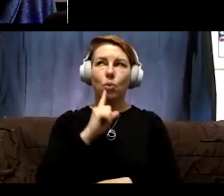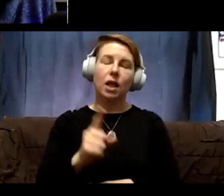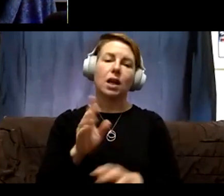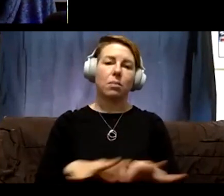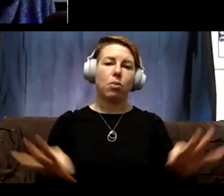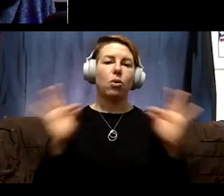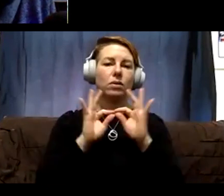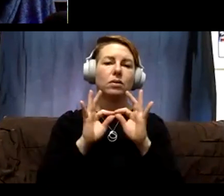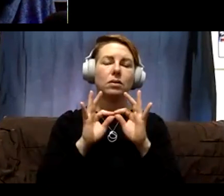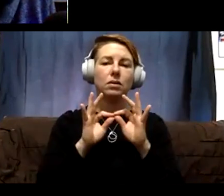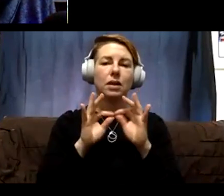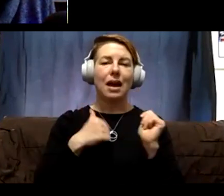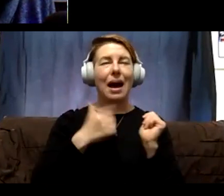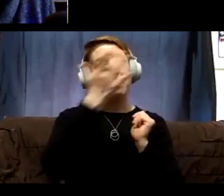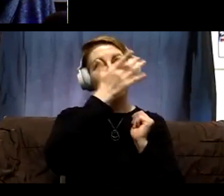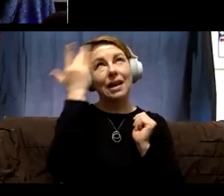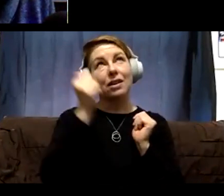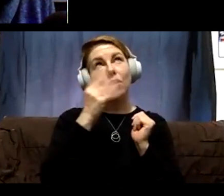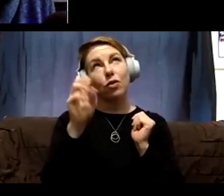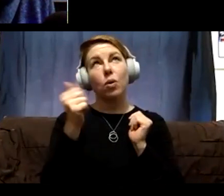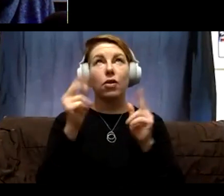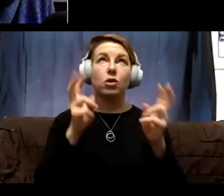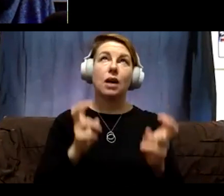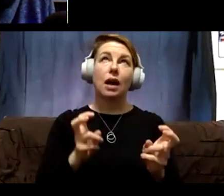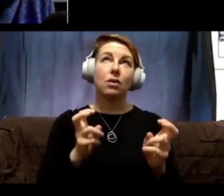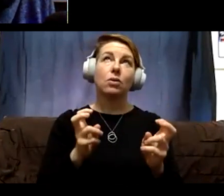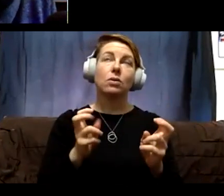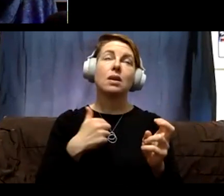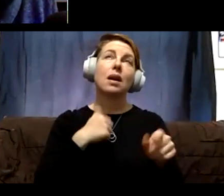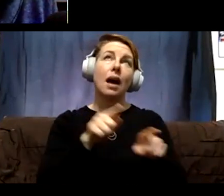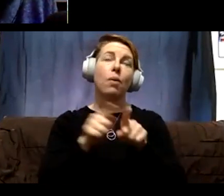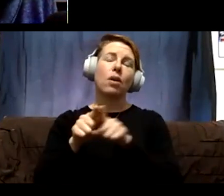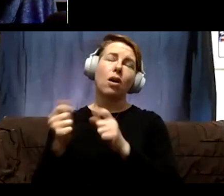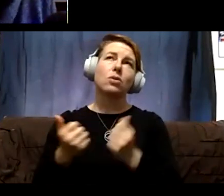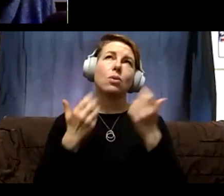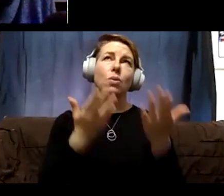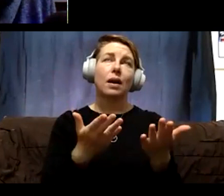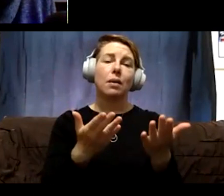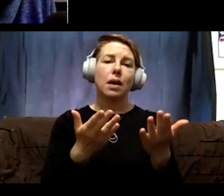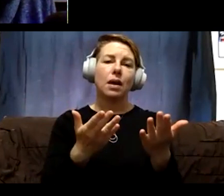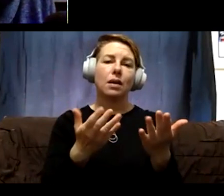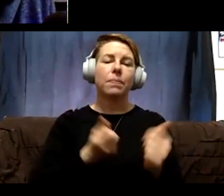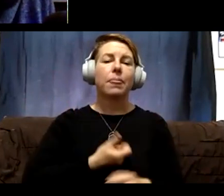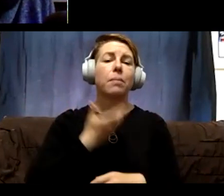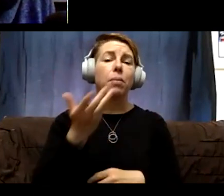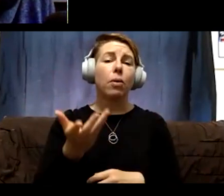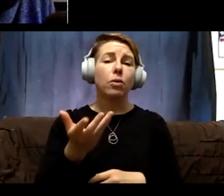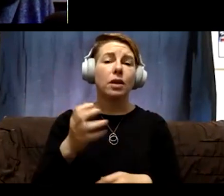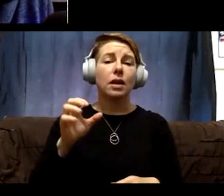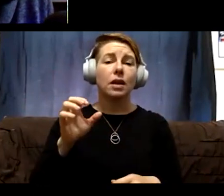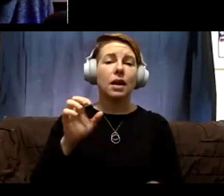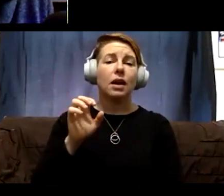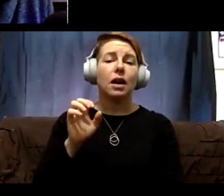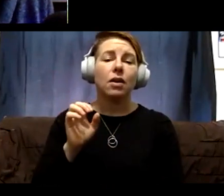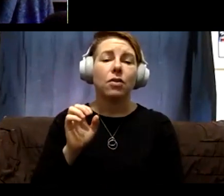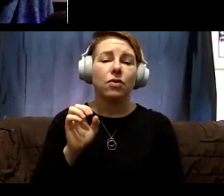important. I'm blanking on a few other titles, but I would also recommend The Poetry of Eve Ewing,